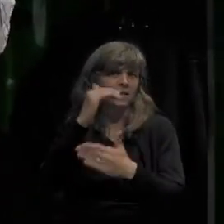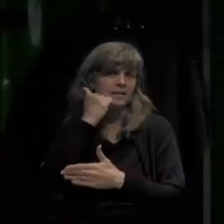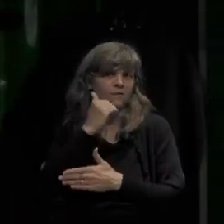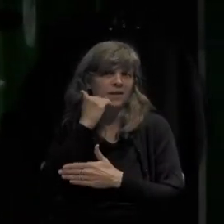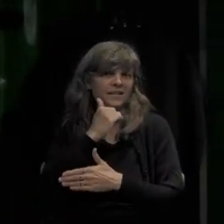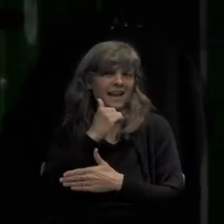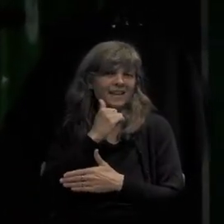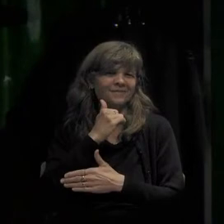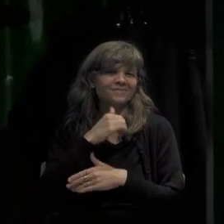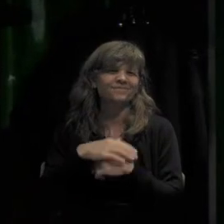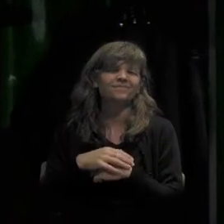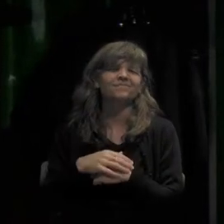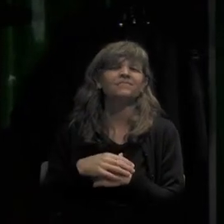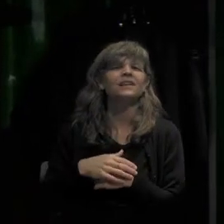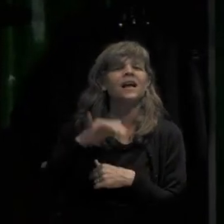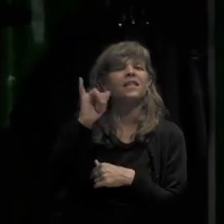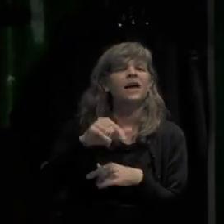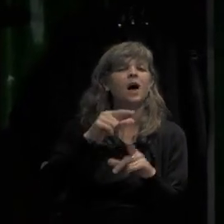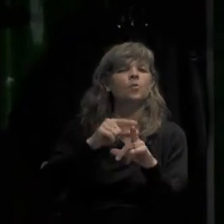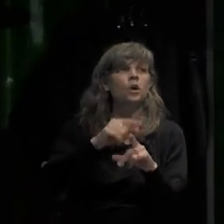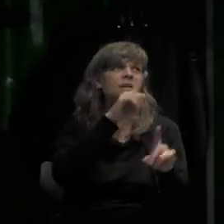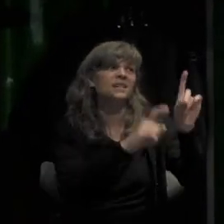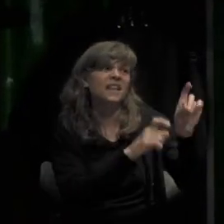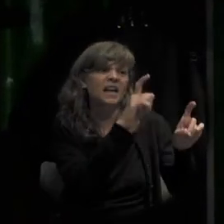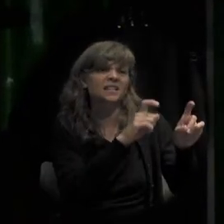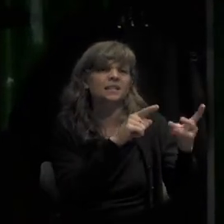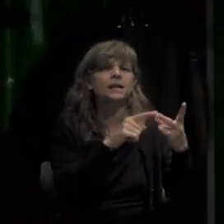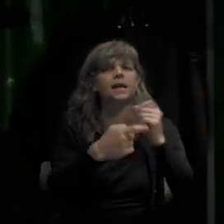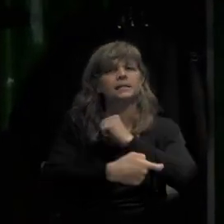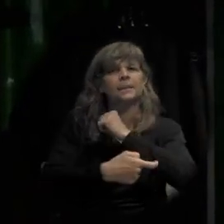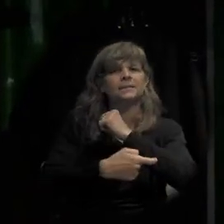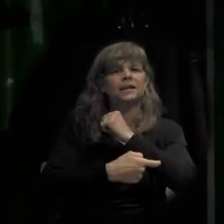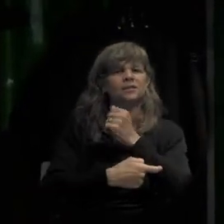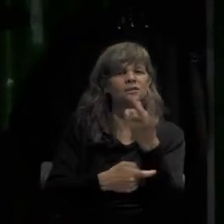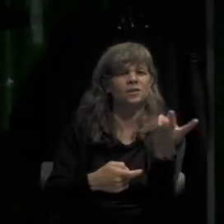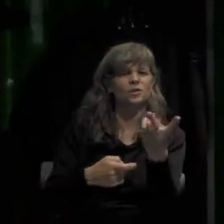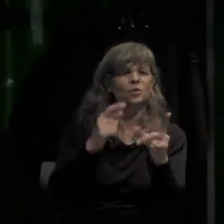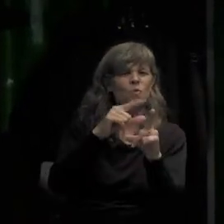really fine line between testing and temptation,